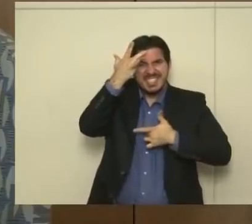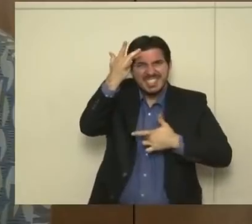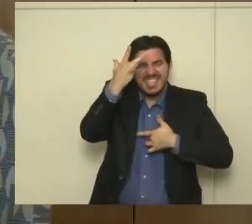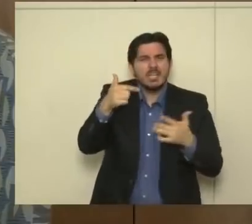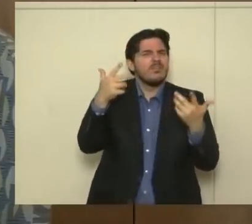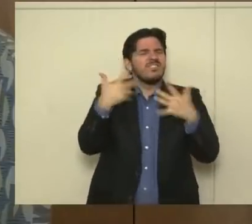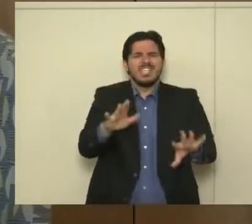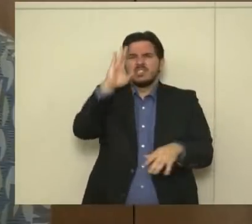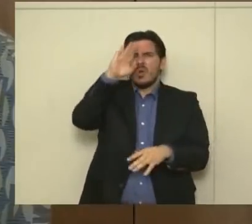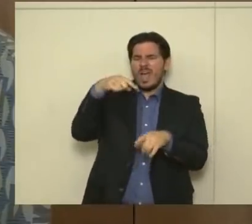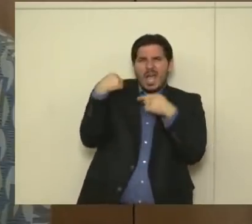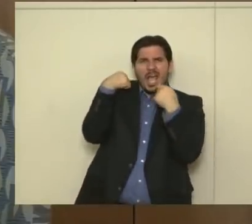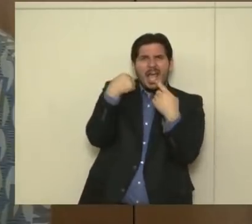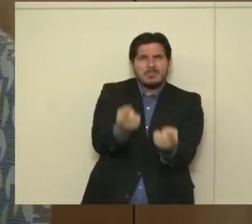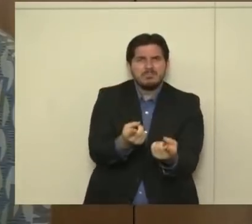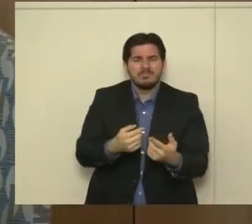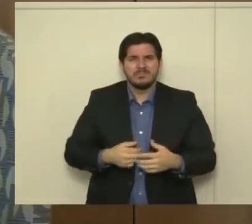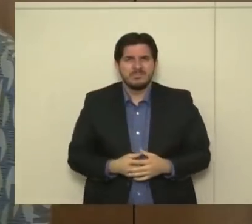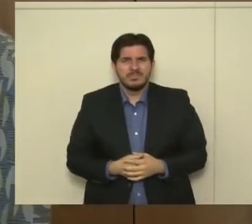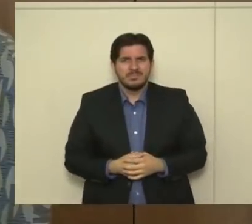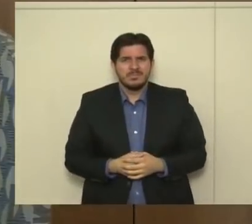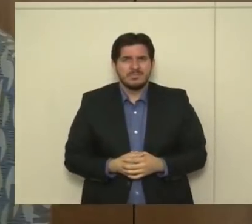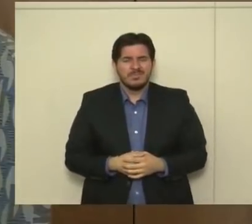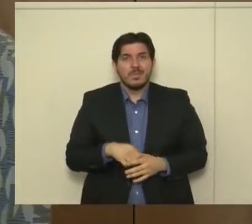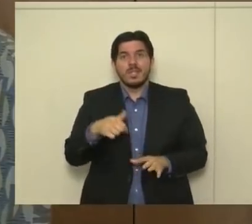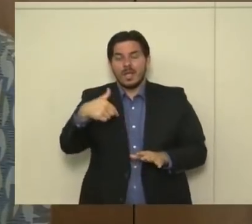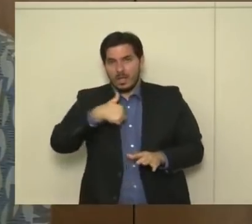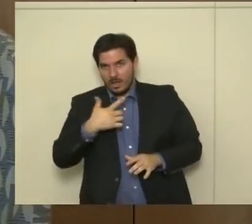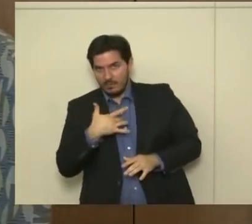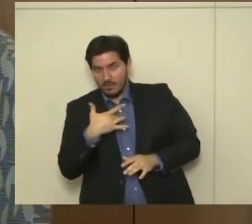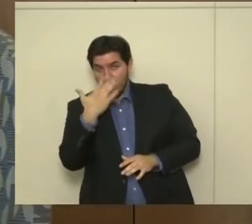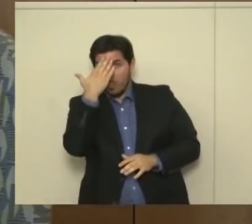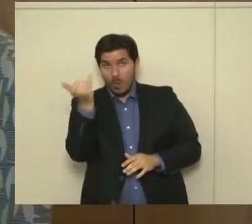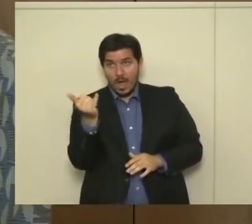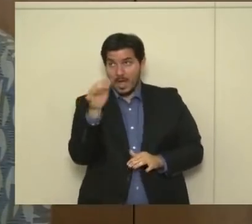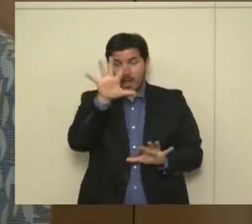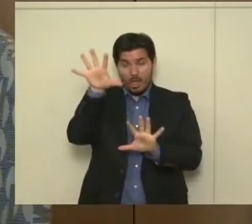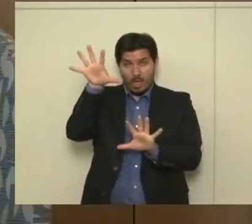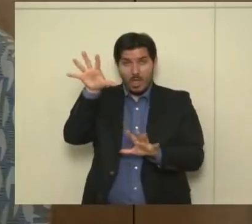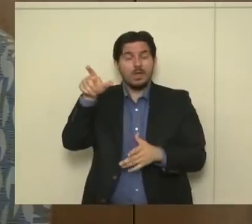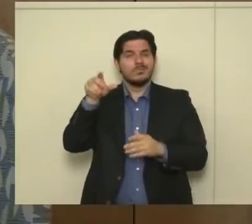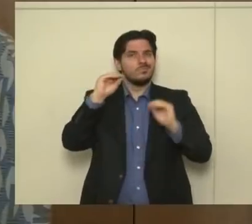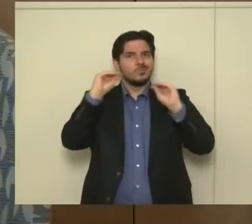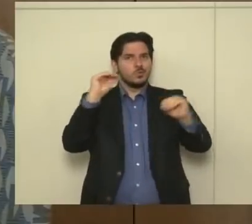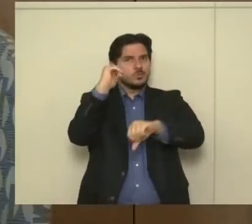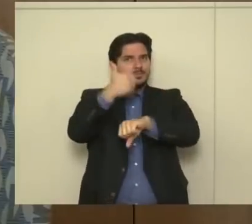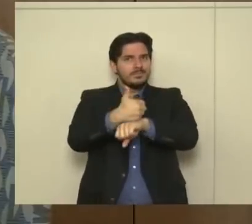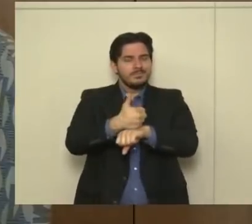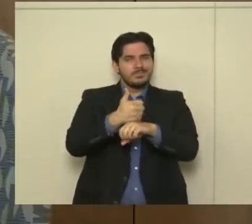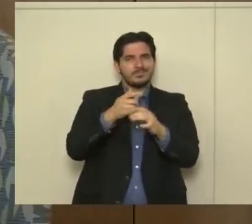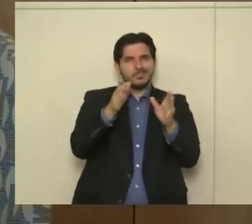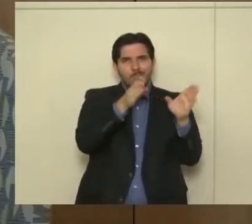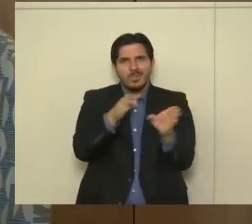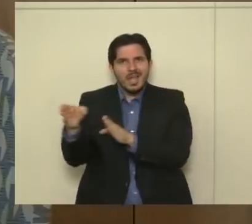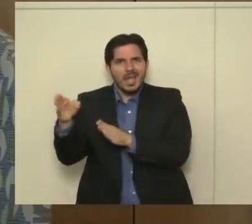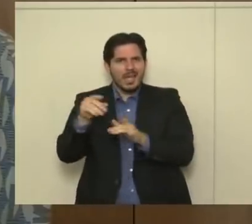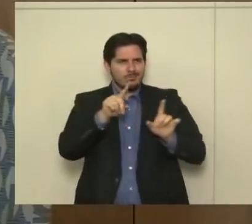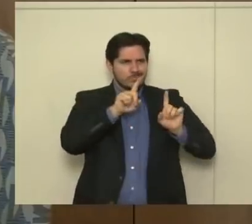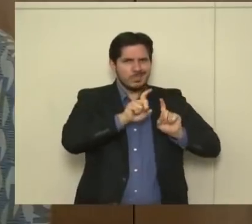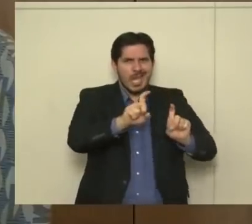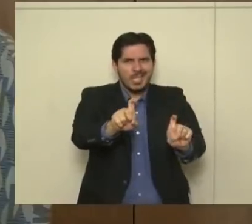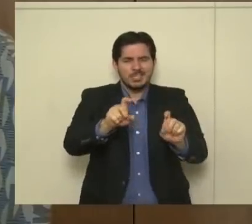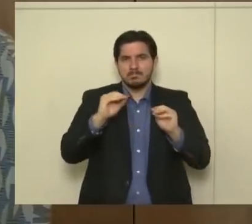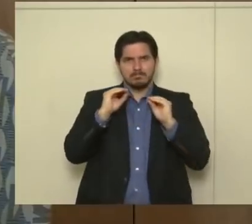I think because there was not a testing strategy, and I believe, without evidence